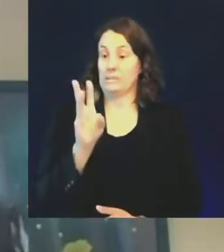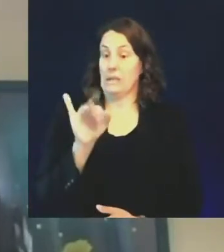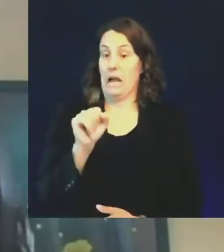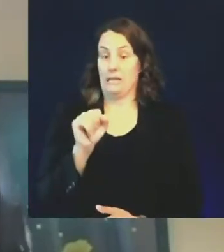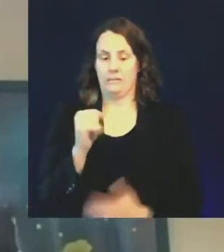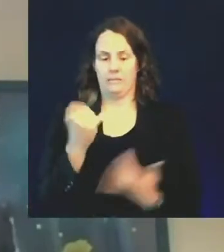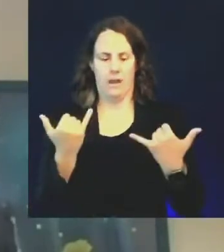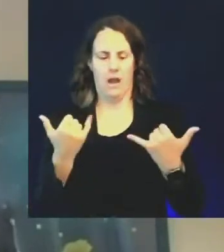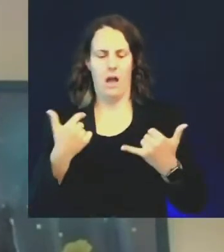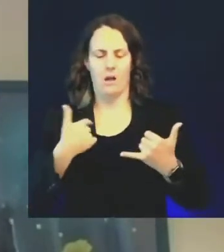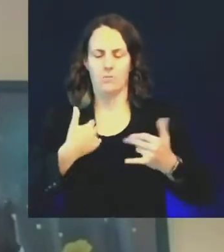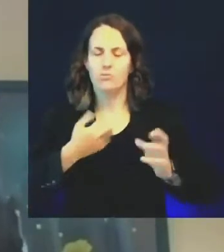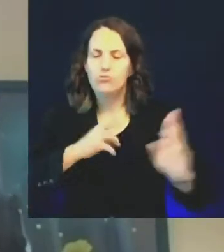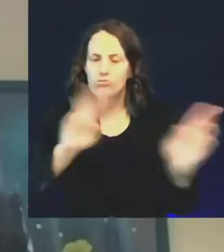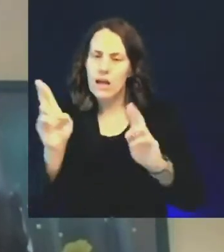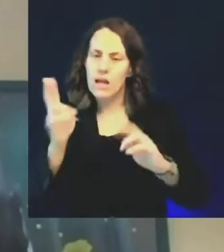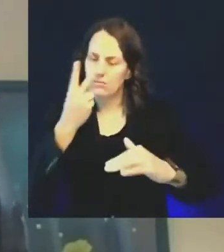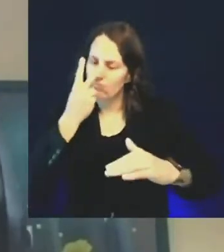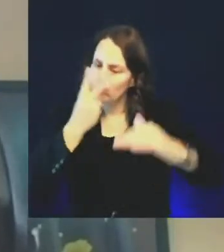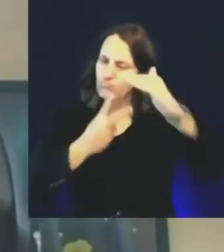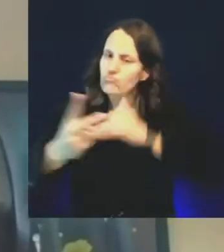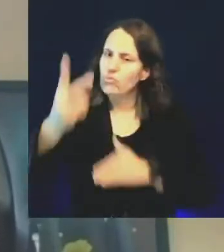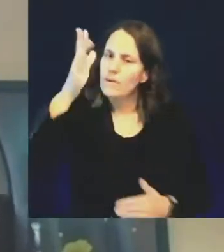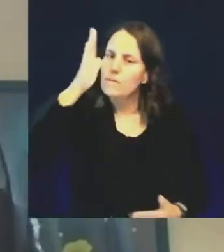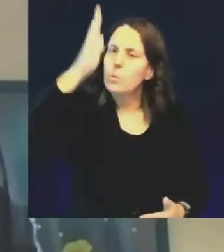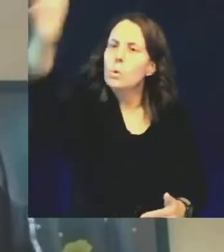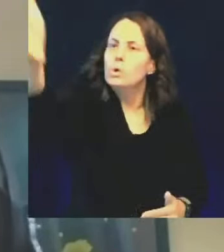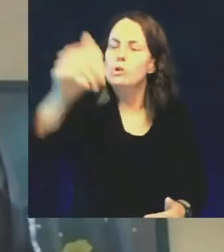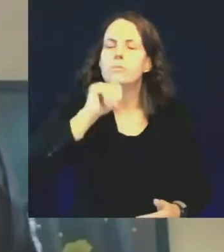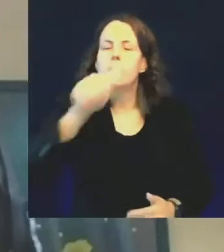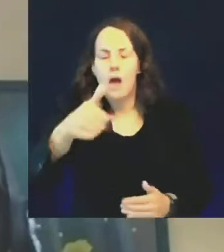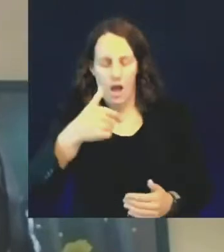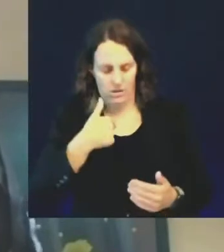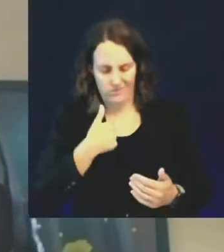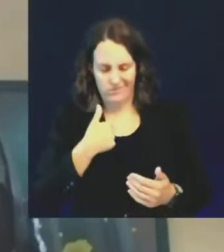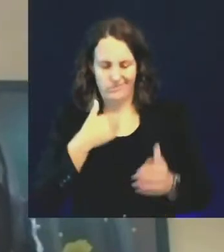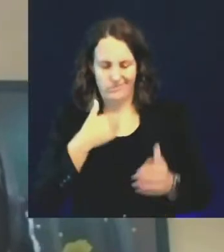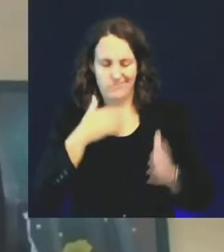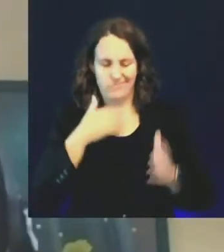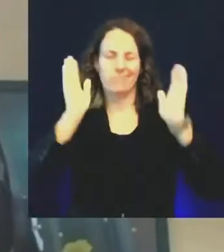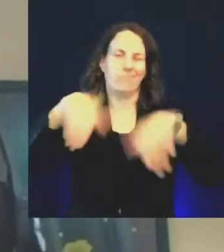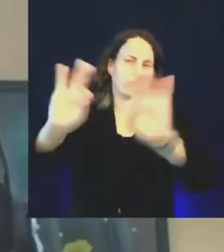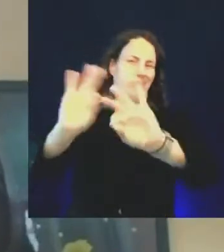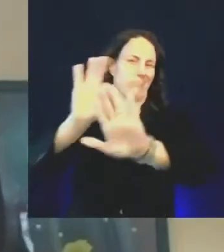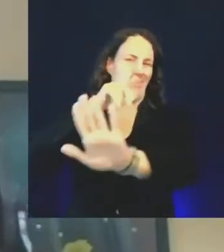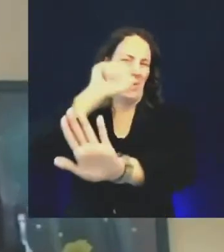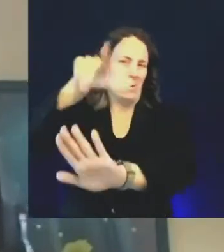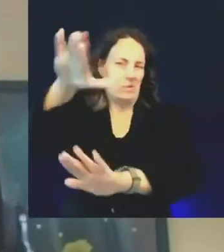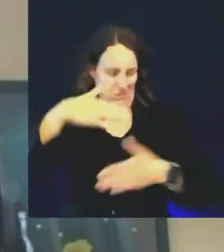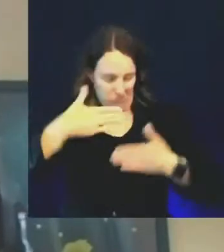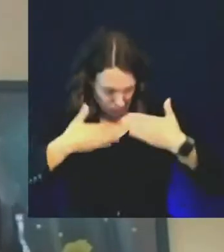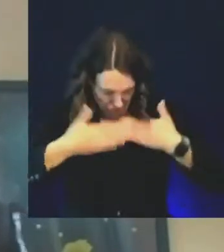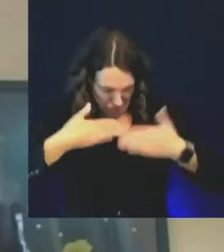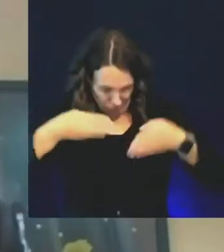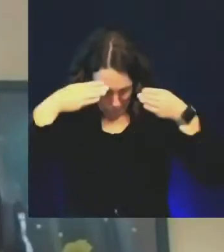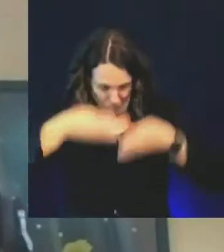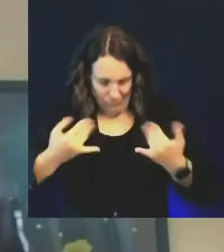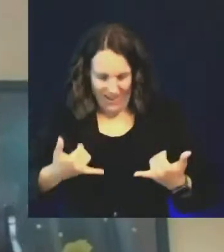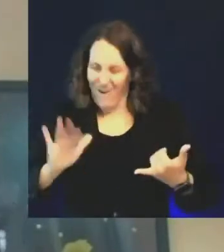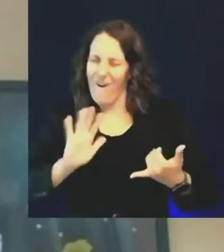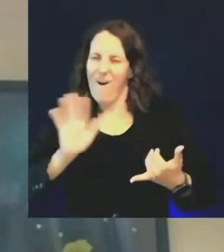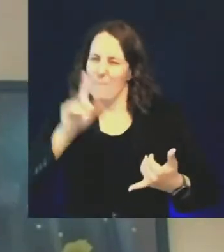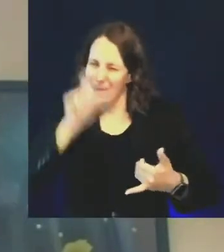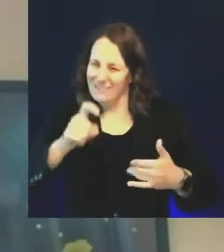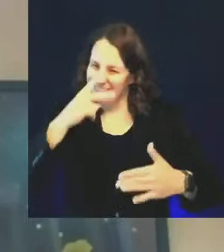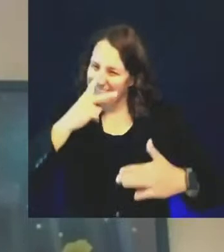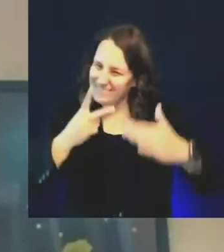deliver boosters if that recommendation were made, even though right now we know we don't need to deploy those plans. But